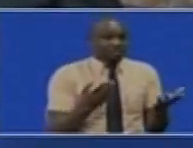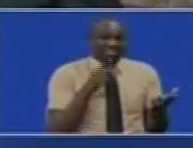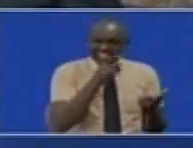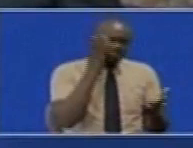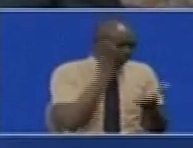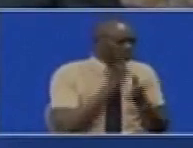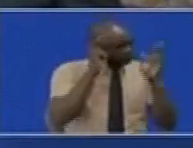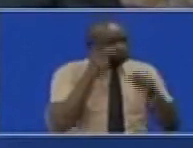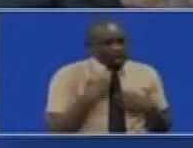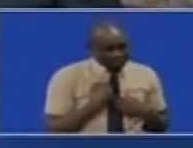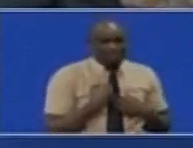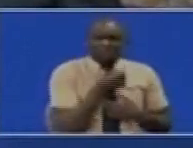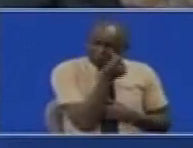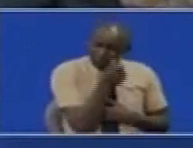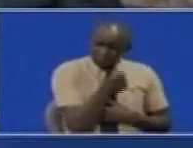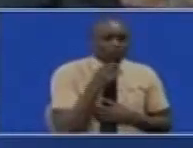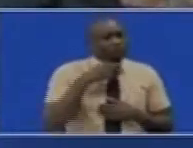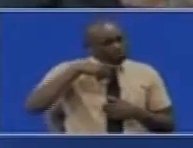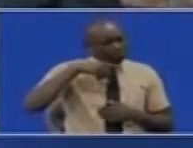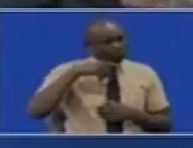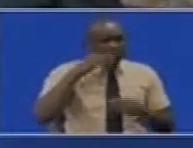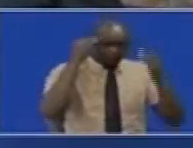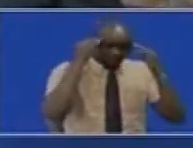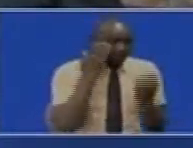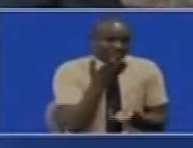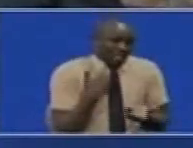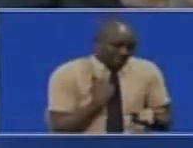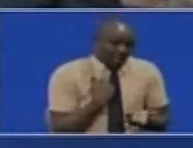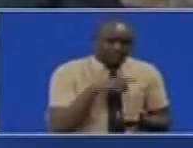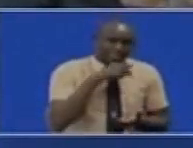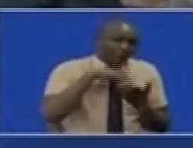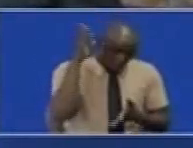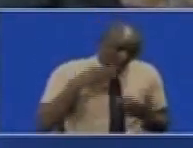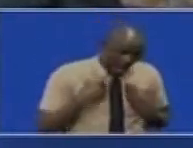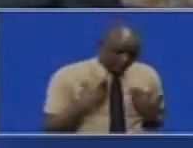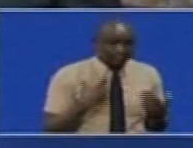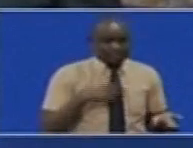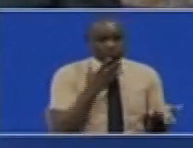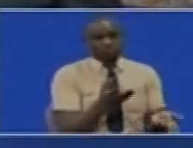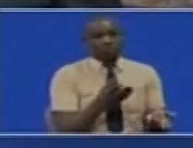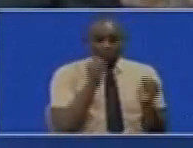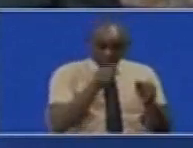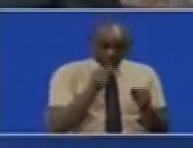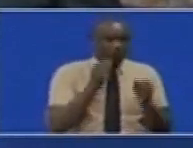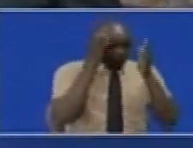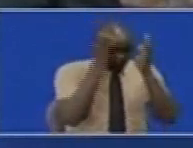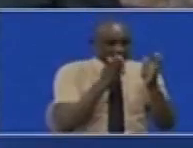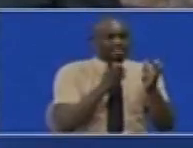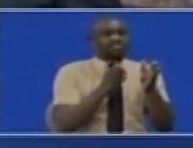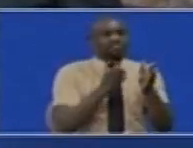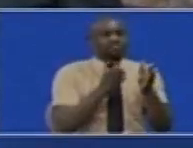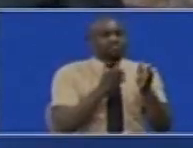issue, that you have very few prosecutors dealing with very many matters. So do you have more prosecutors as well that will be dedicated to corruption